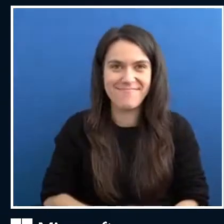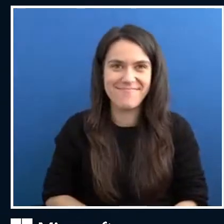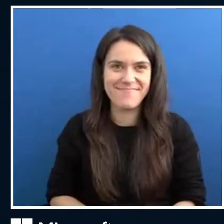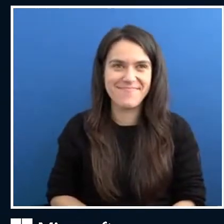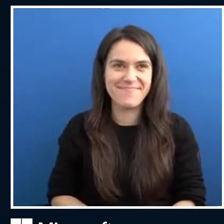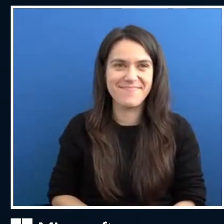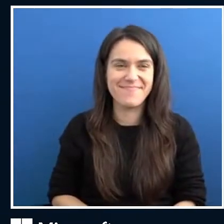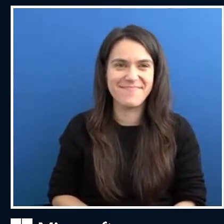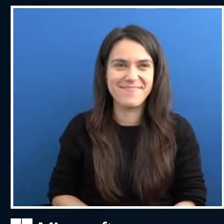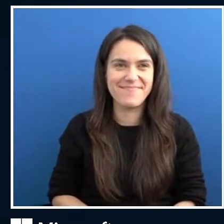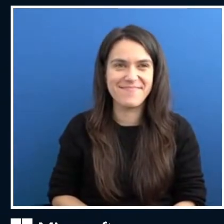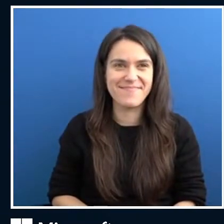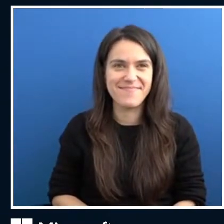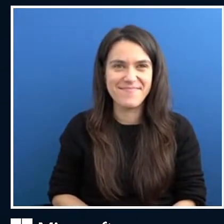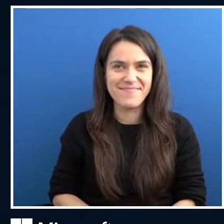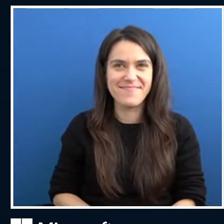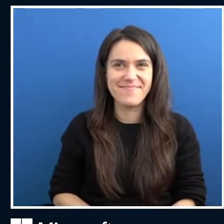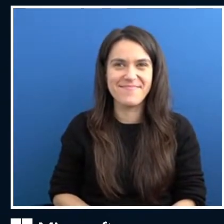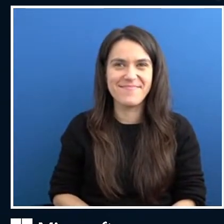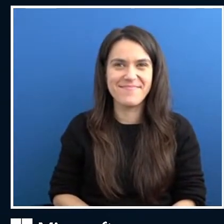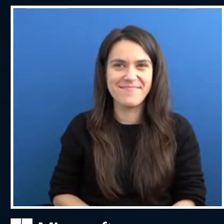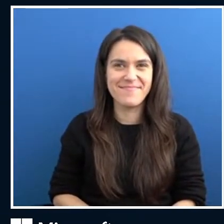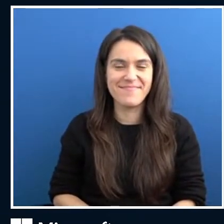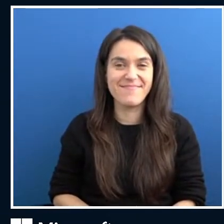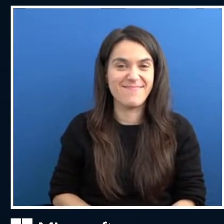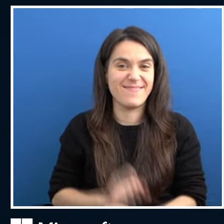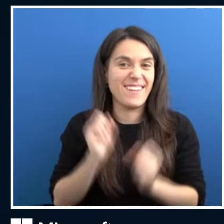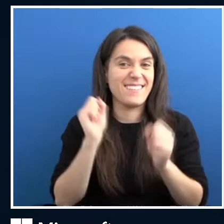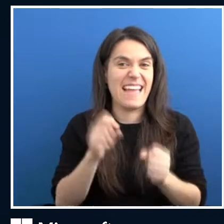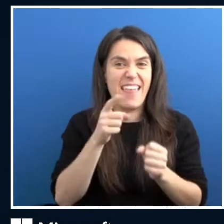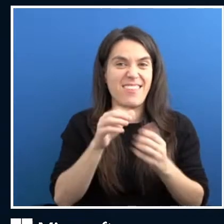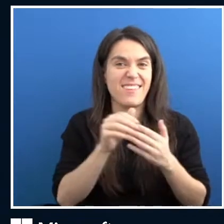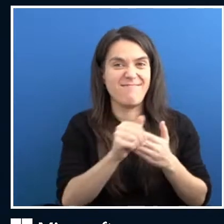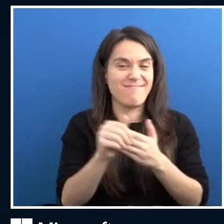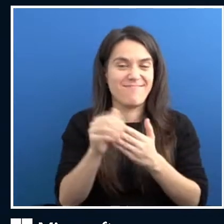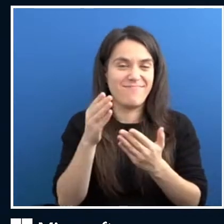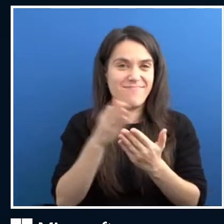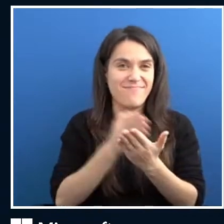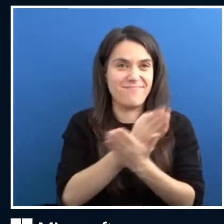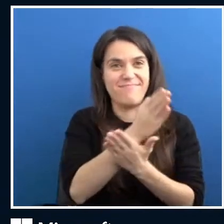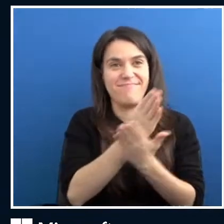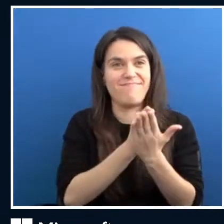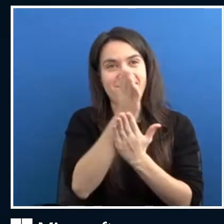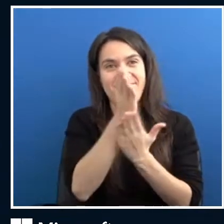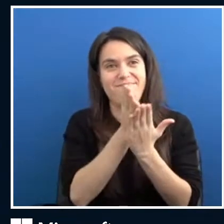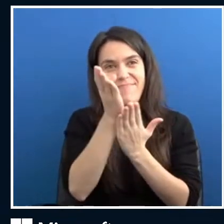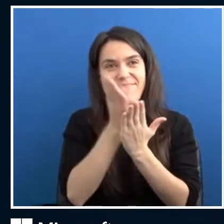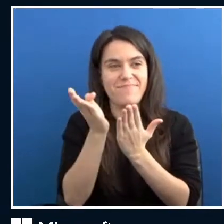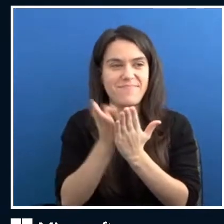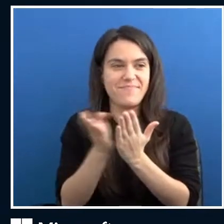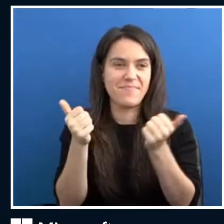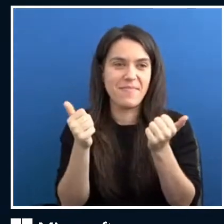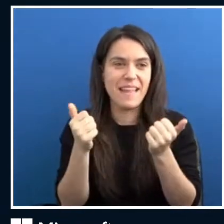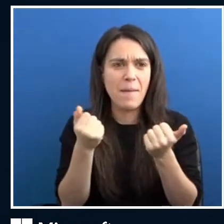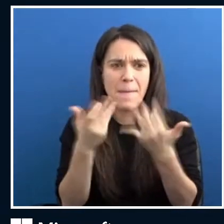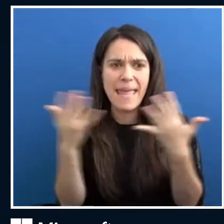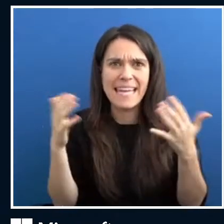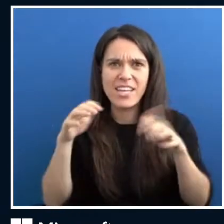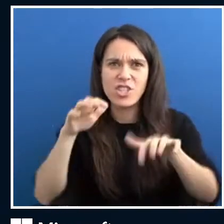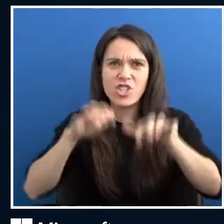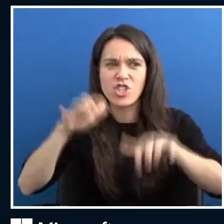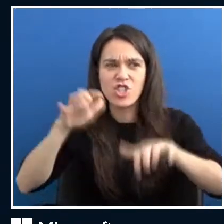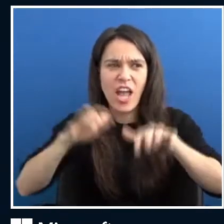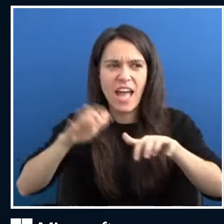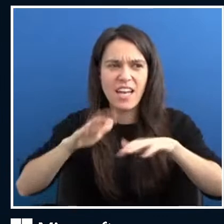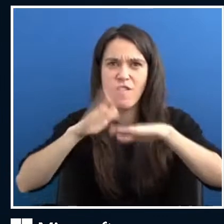lot of directions you could take this to. And actually, there are a lot of comments in the chat. You can go and check them